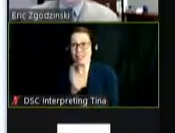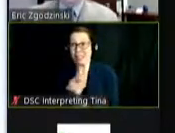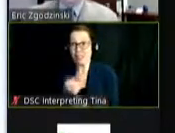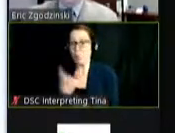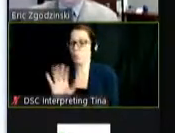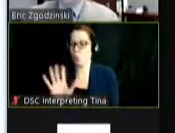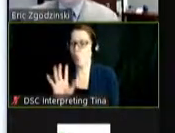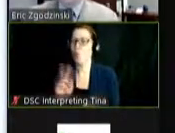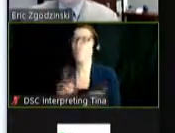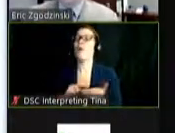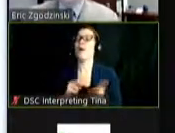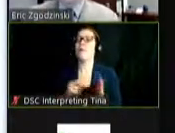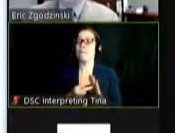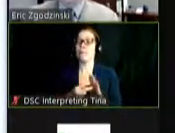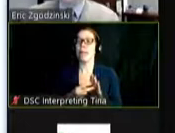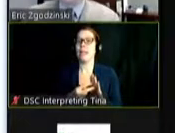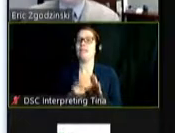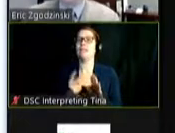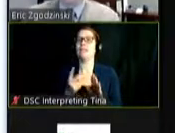is